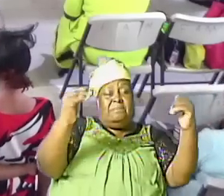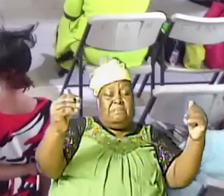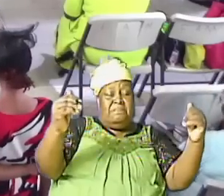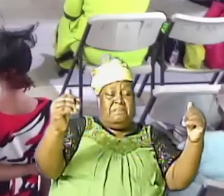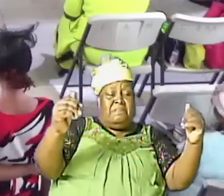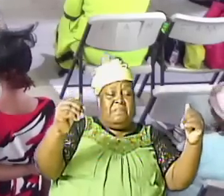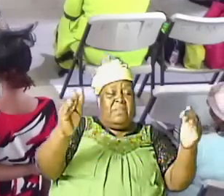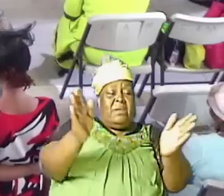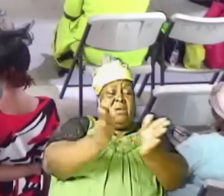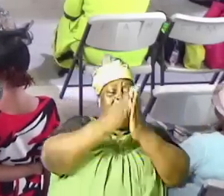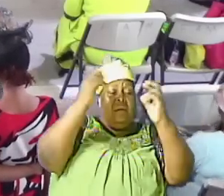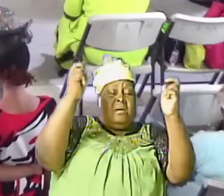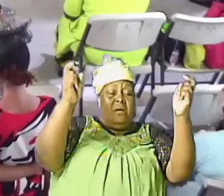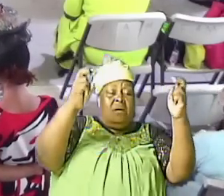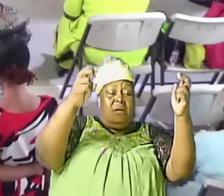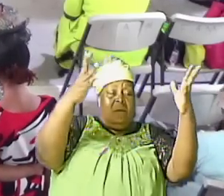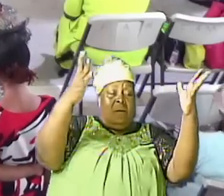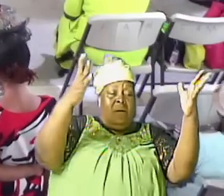Hallelujah, hallelujah.